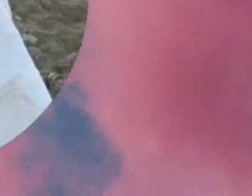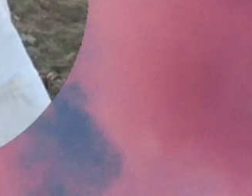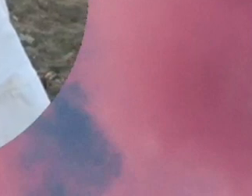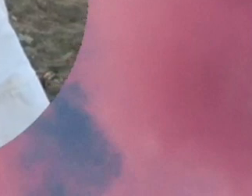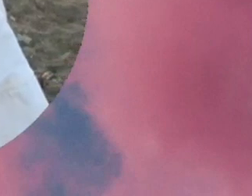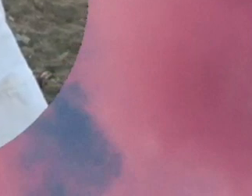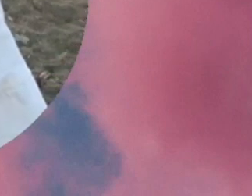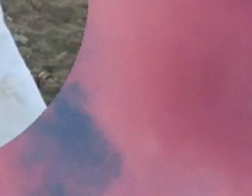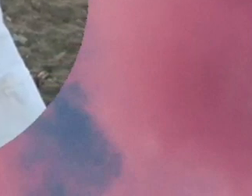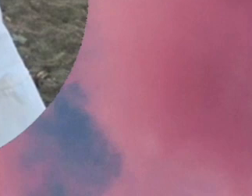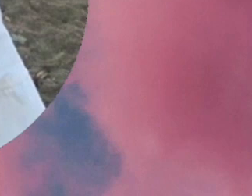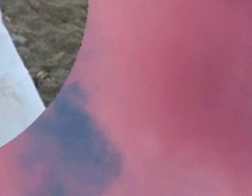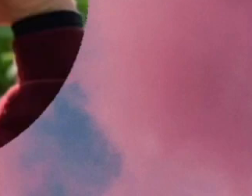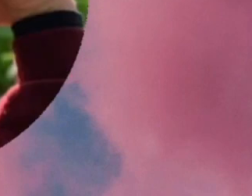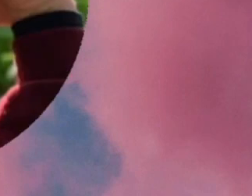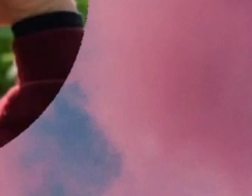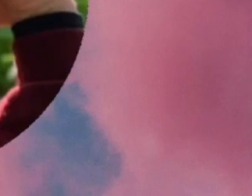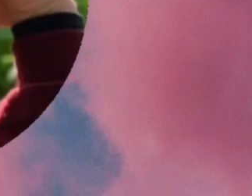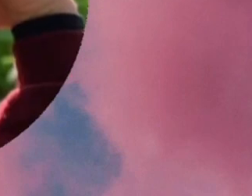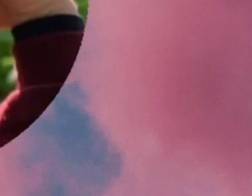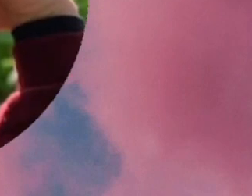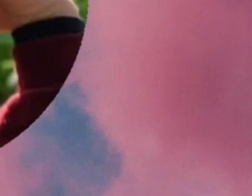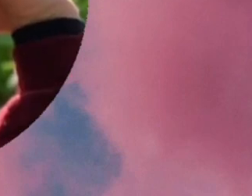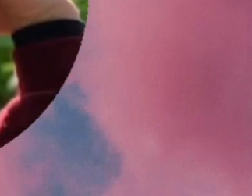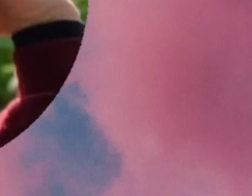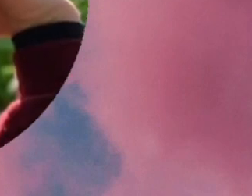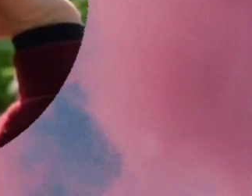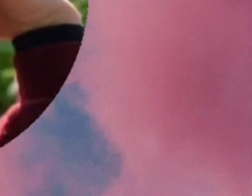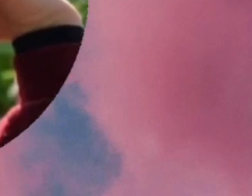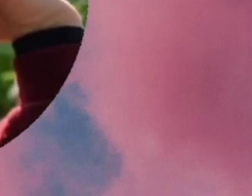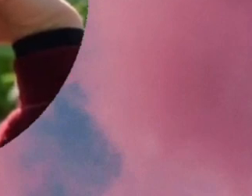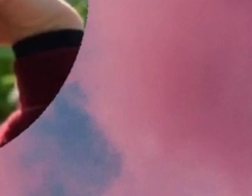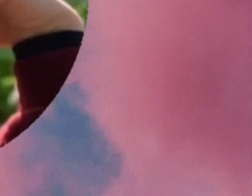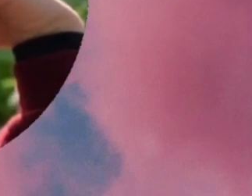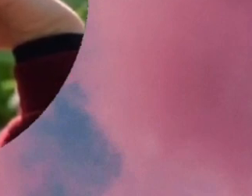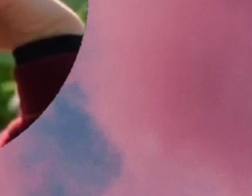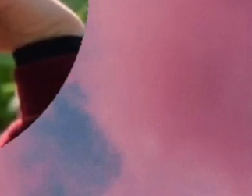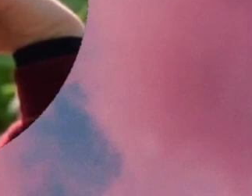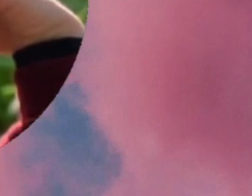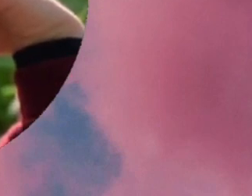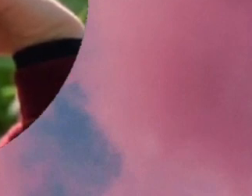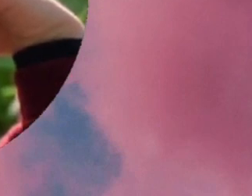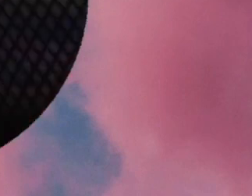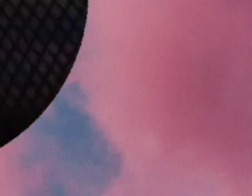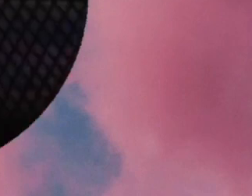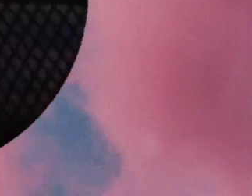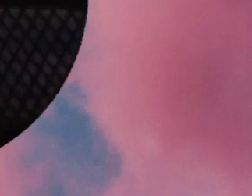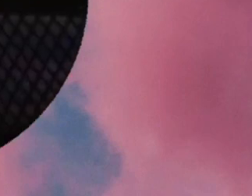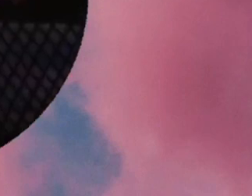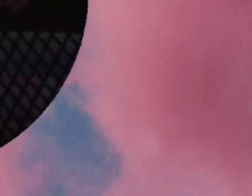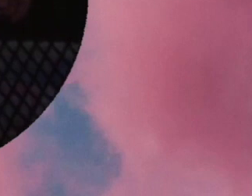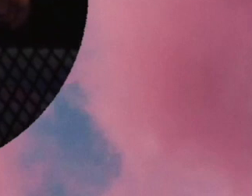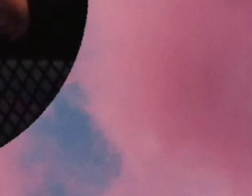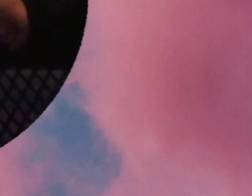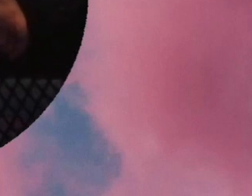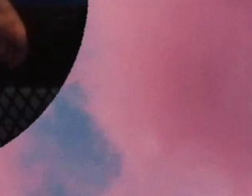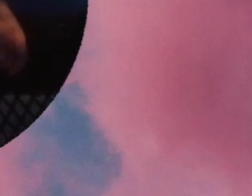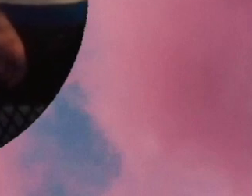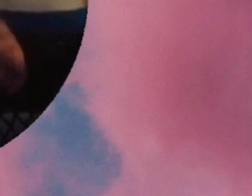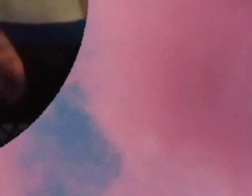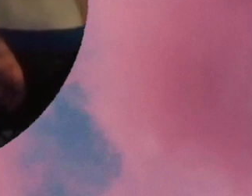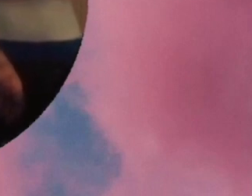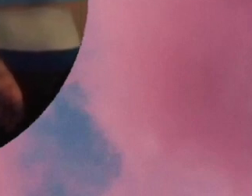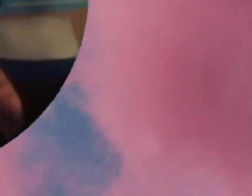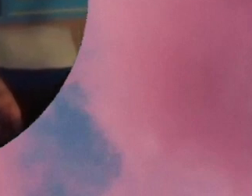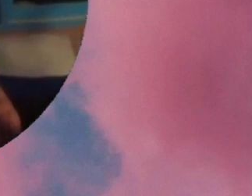trickle rain. This pain be black hole with the lasso. It's a motherfucking hassle to fly through, but I still travel to a castle in the sky with an asshole like you. Because